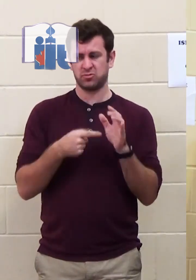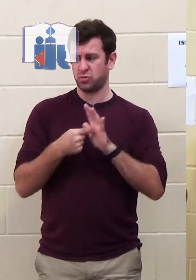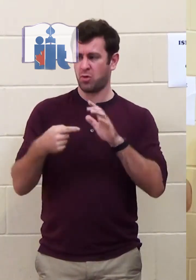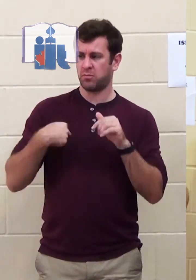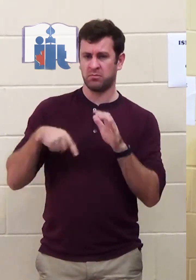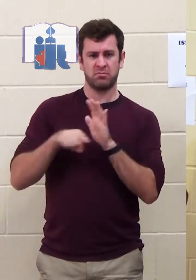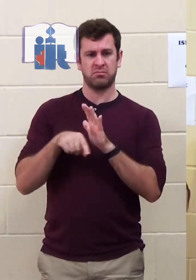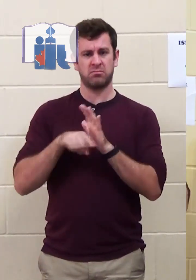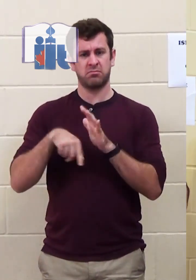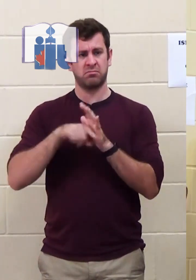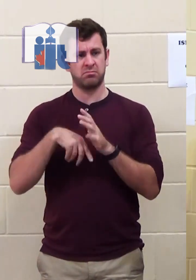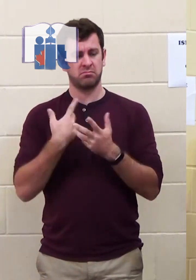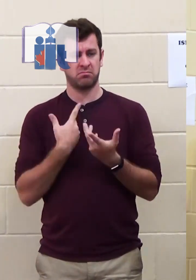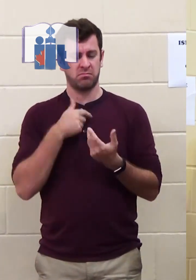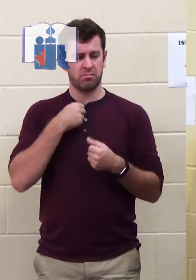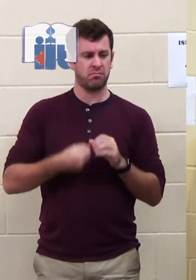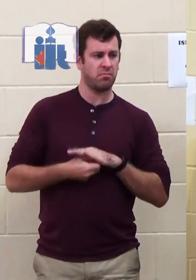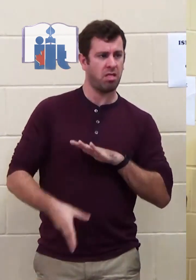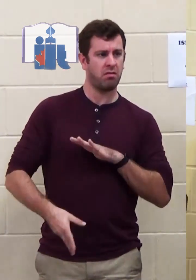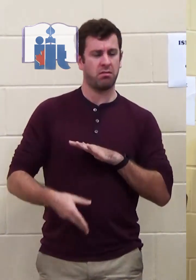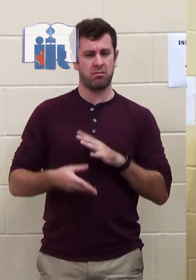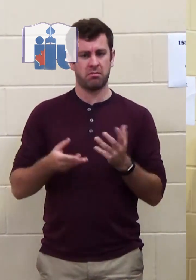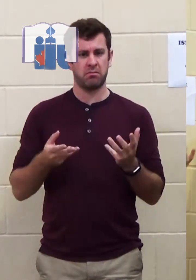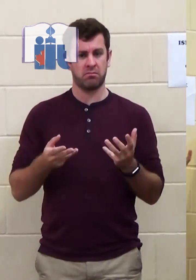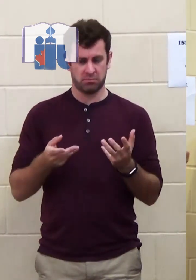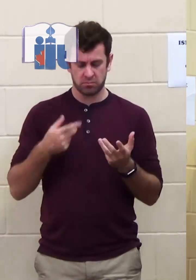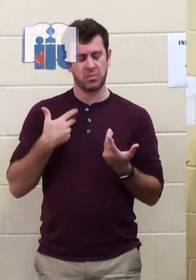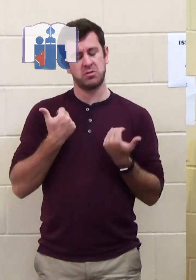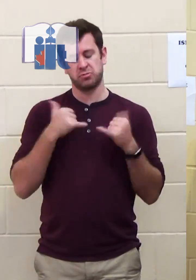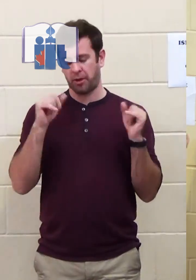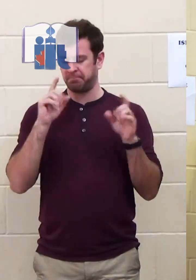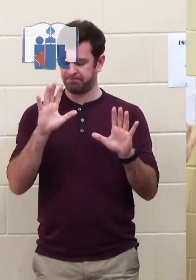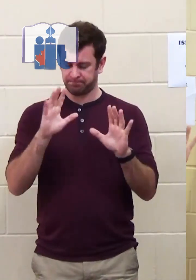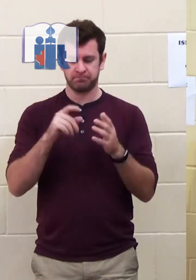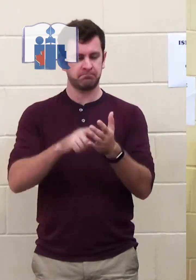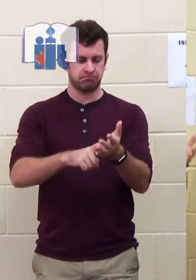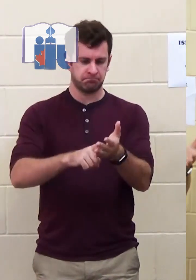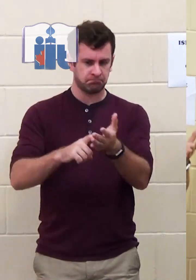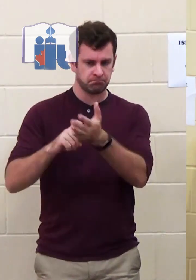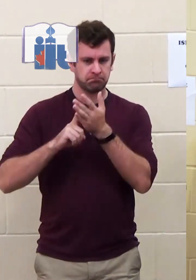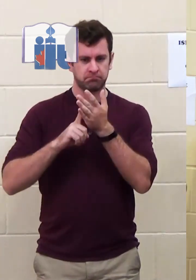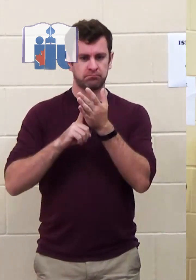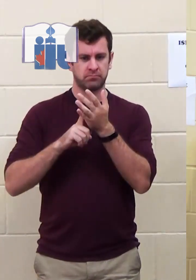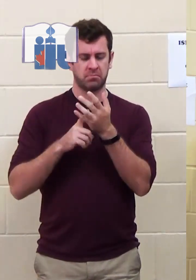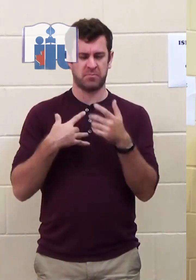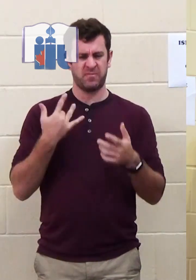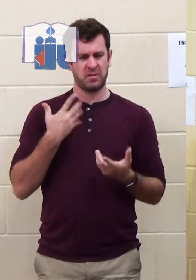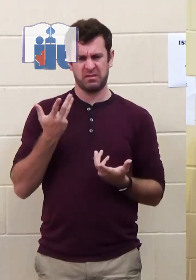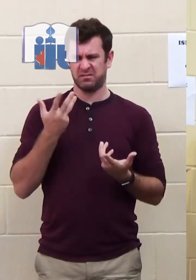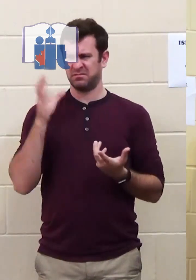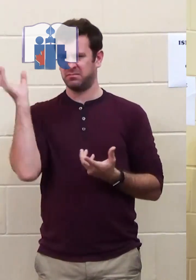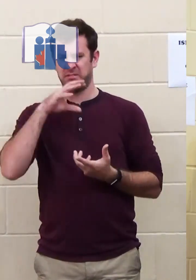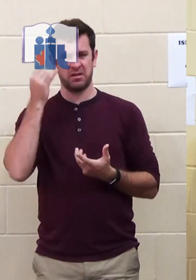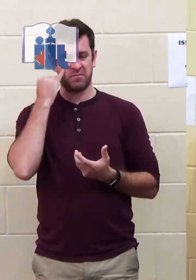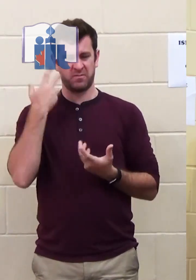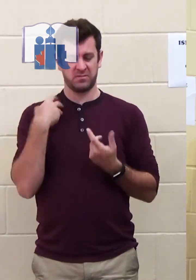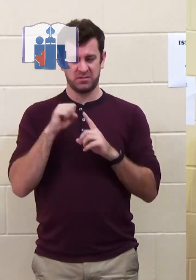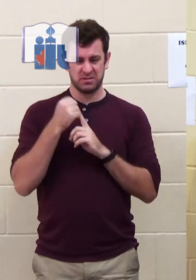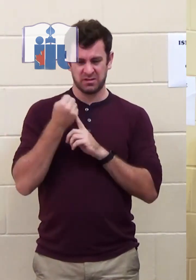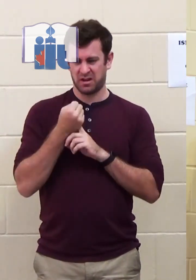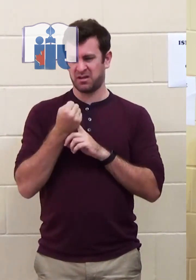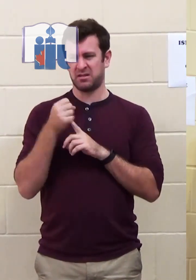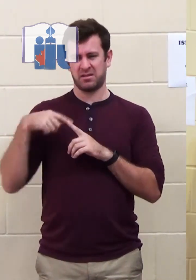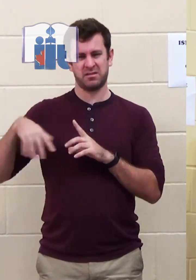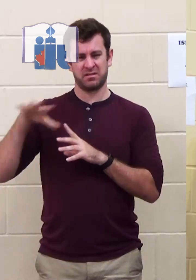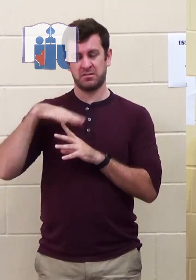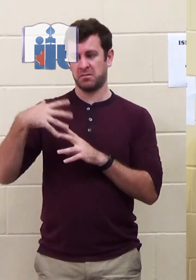negativity. But you try to repair. You will feel strange trying to repair a society,